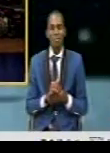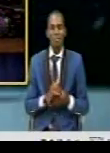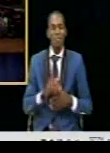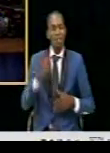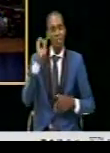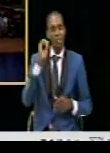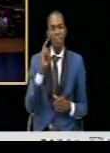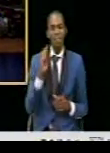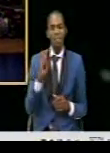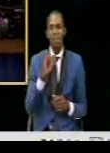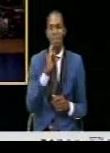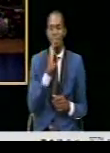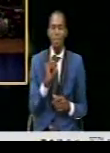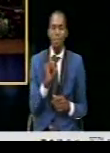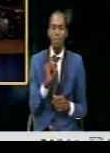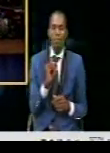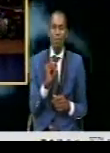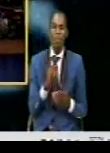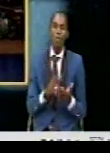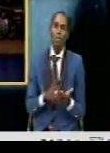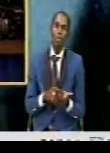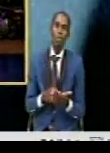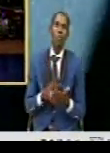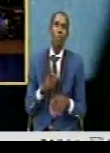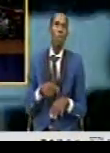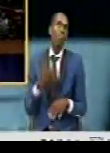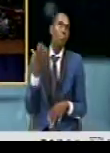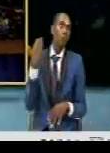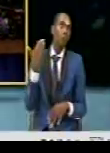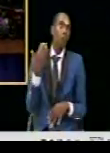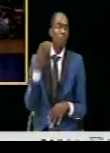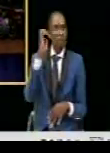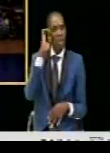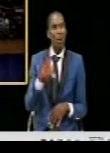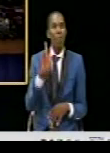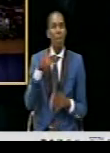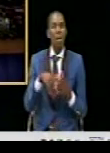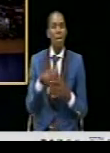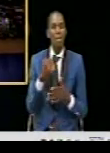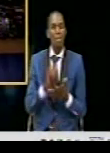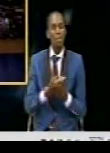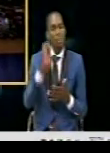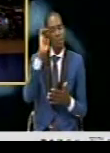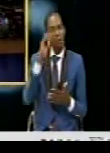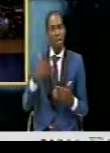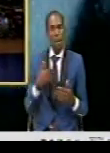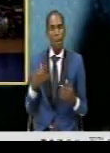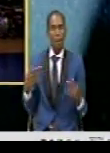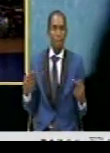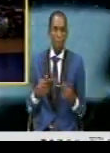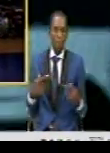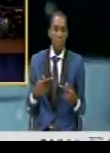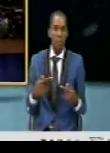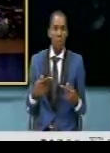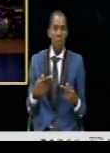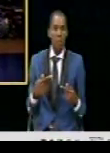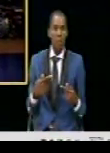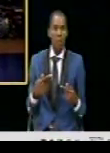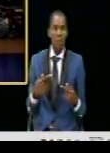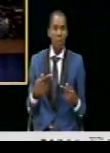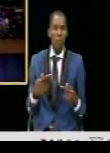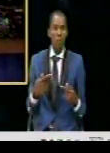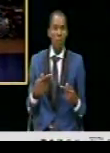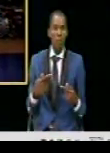Group of Church, Benin City, in Edo State. My testimony goes like this. Some time ago,